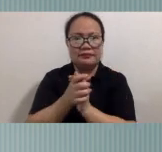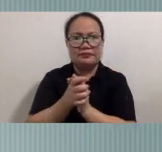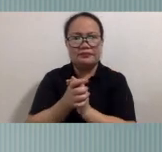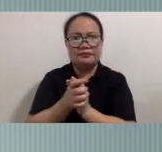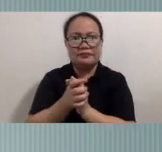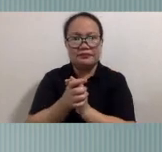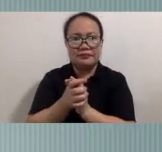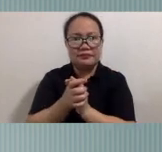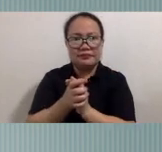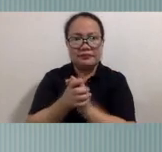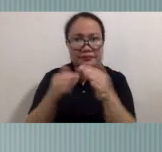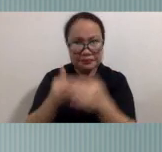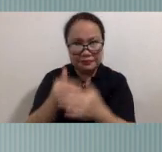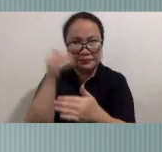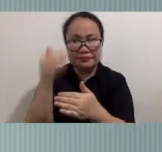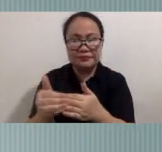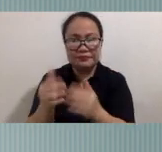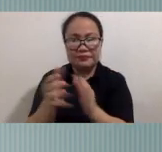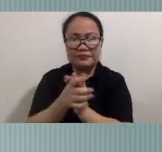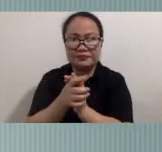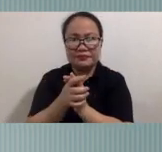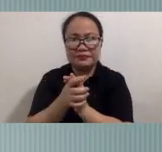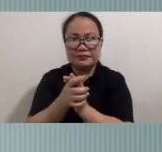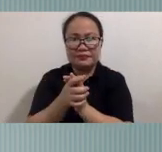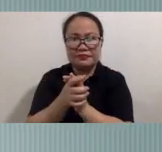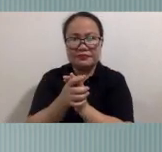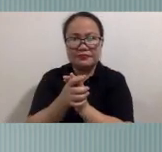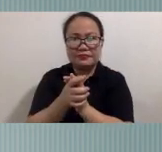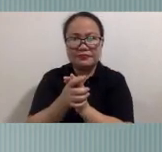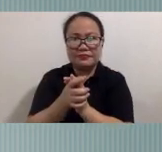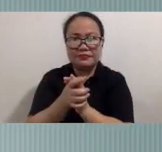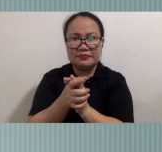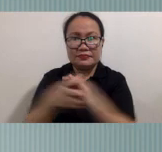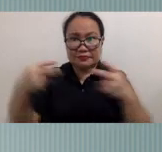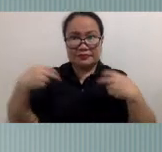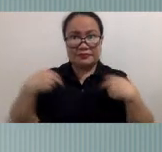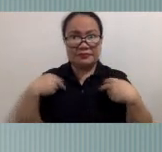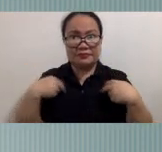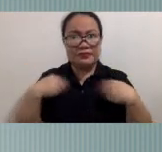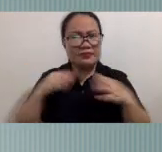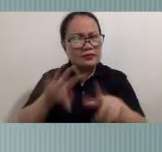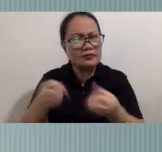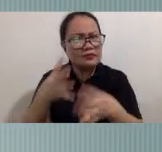we have 21. Okay.